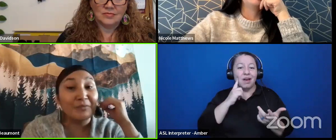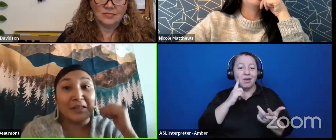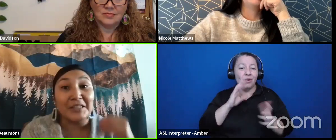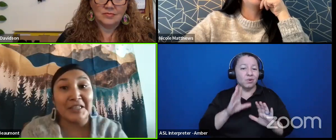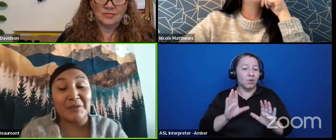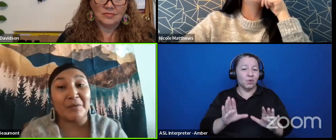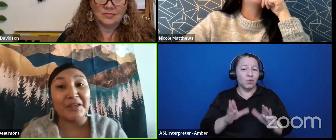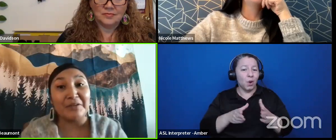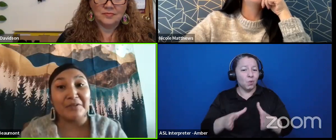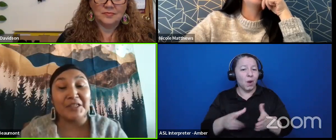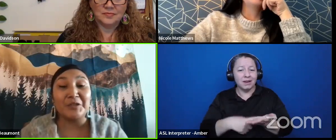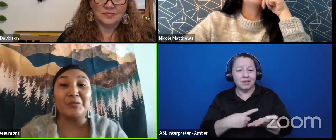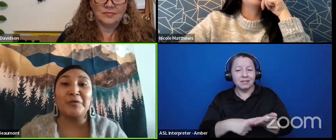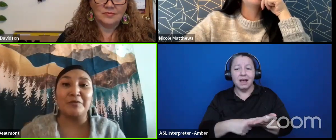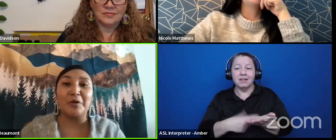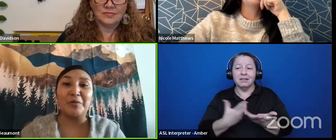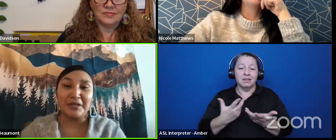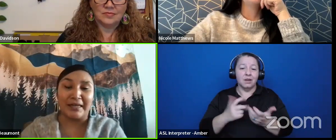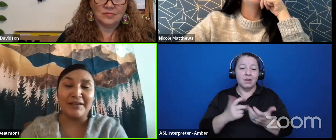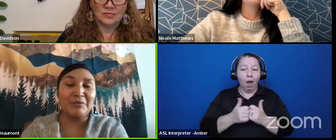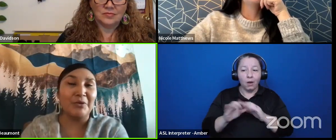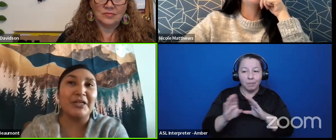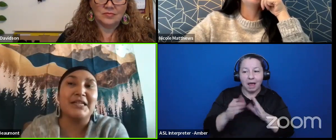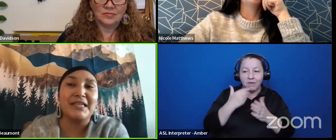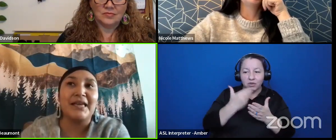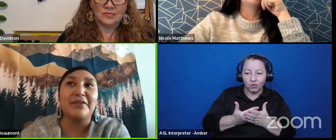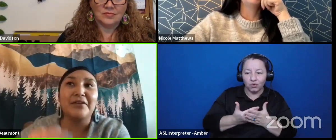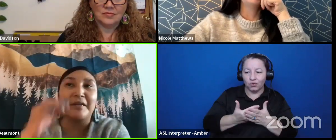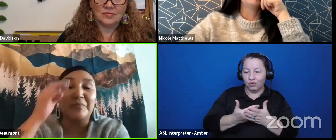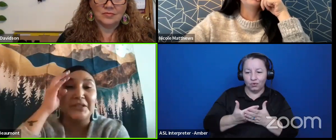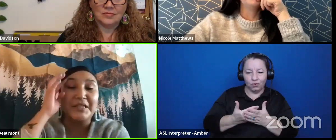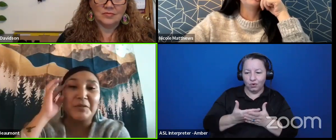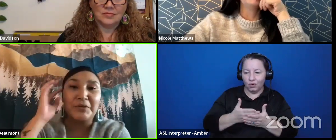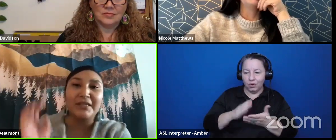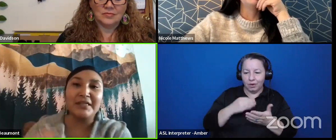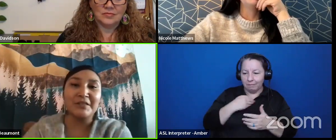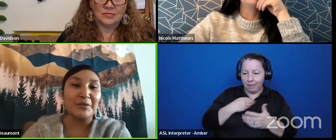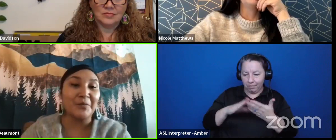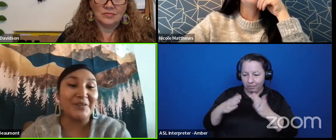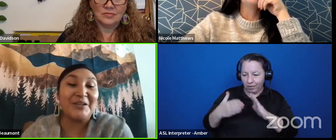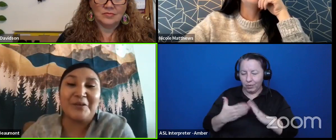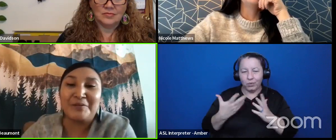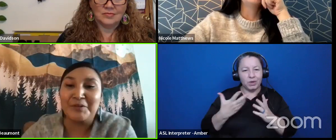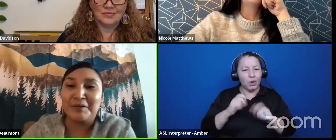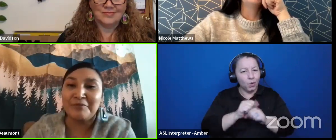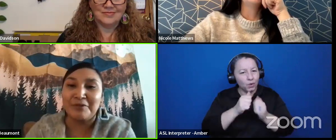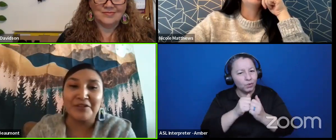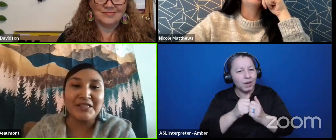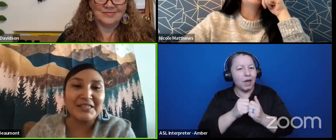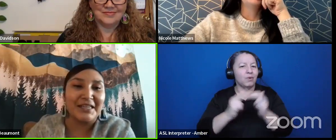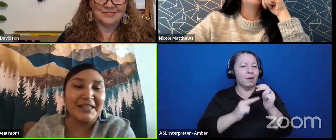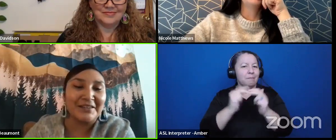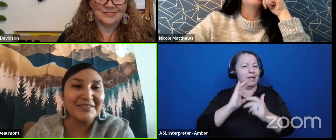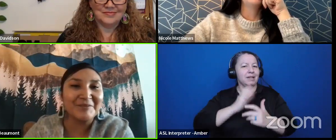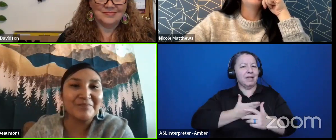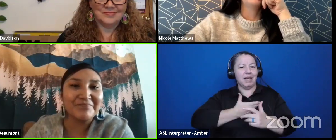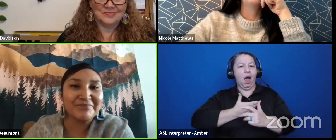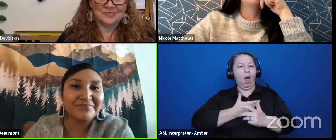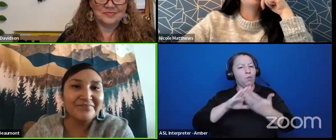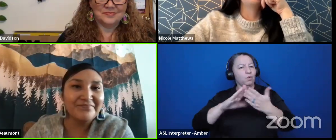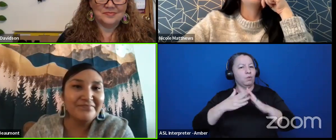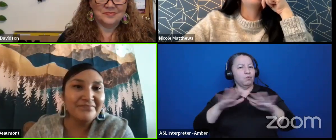being a good relative and what we can really do moving forward and working together and building community. So thank you everyone for listening in.